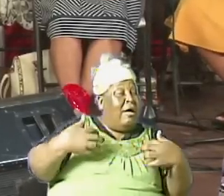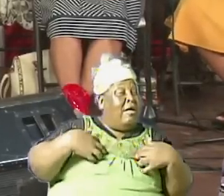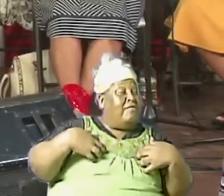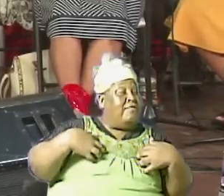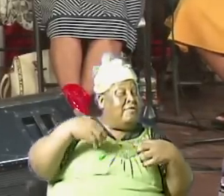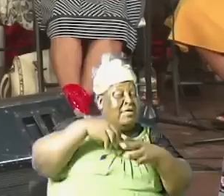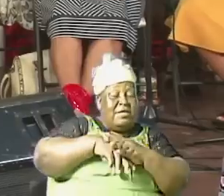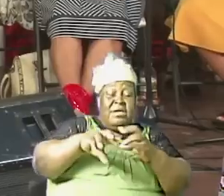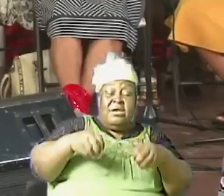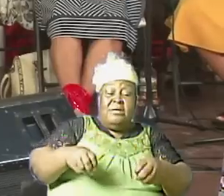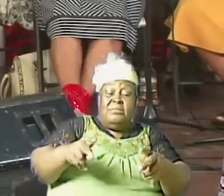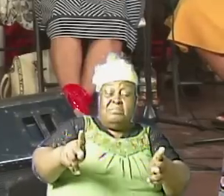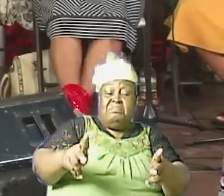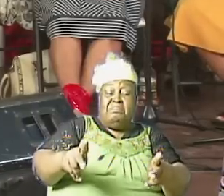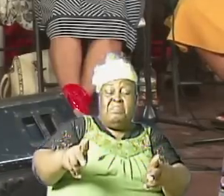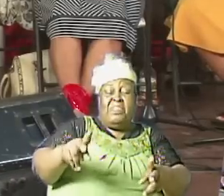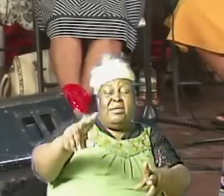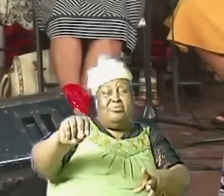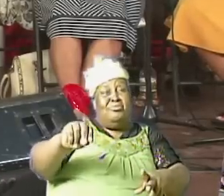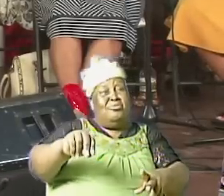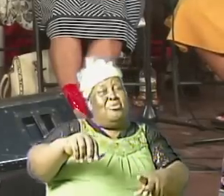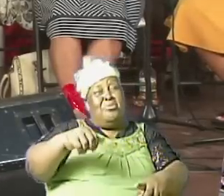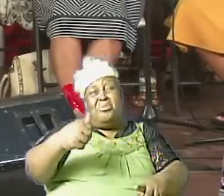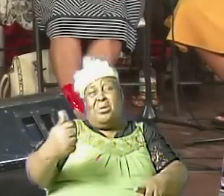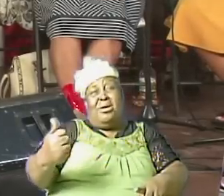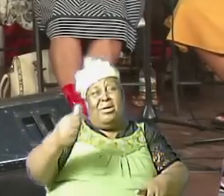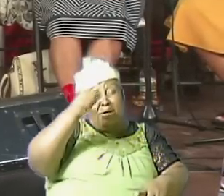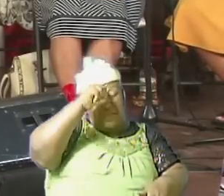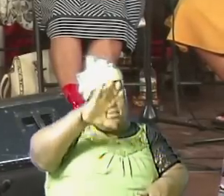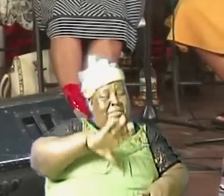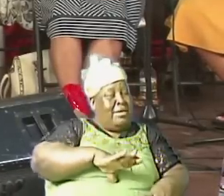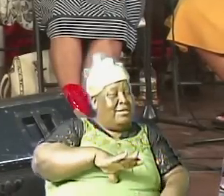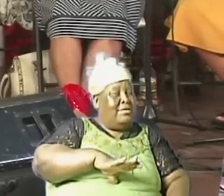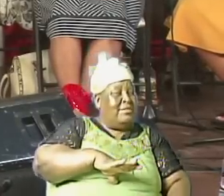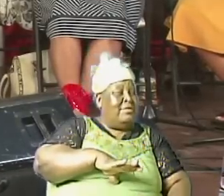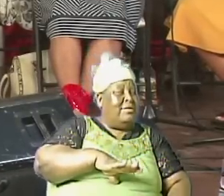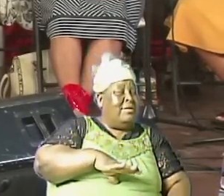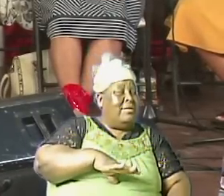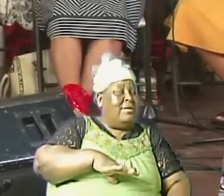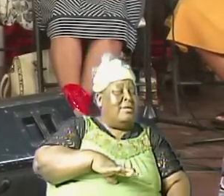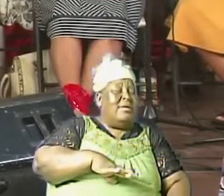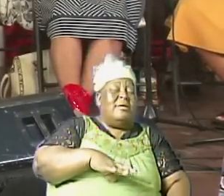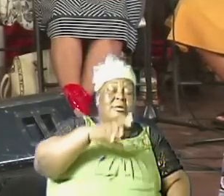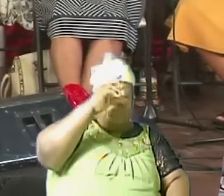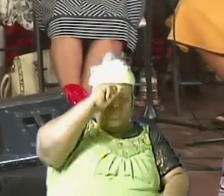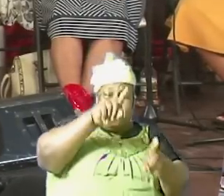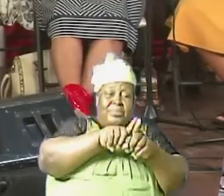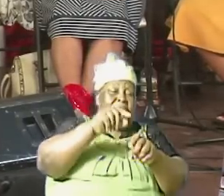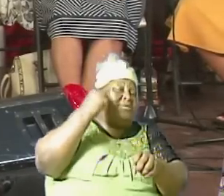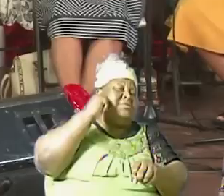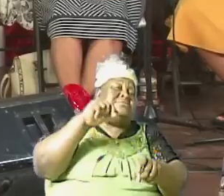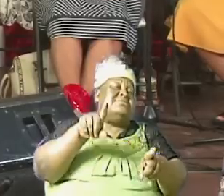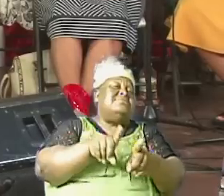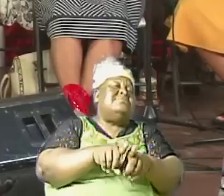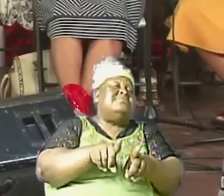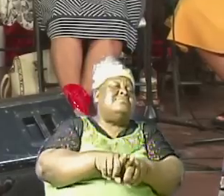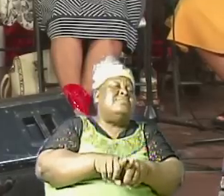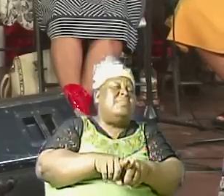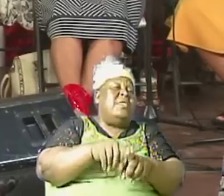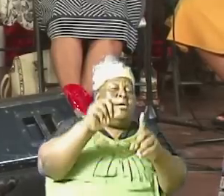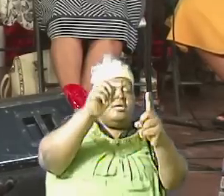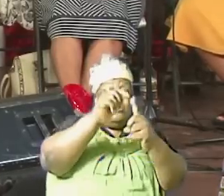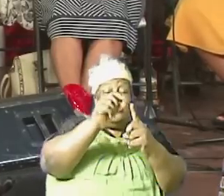its purpose, and that in no other manner. You see, brothers and